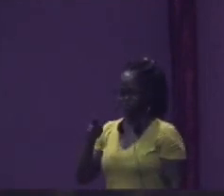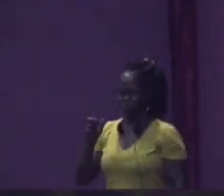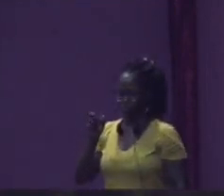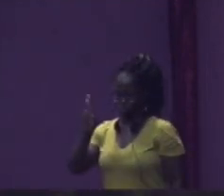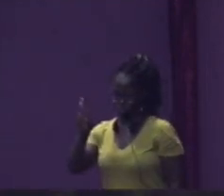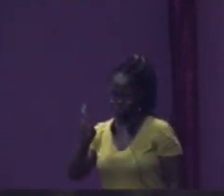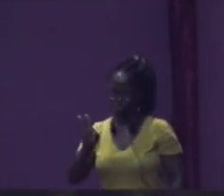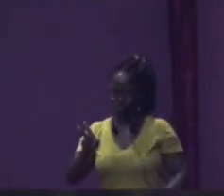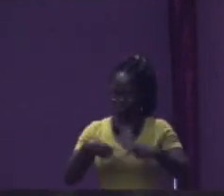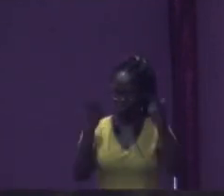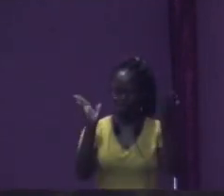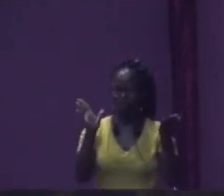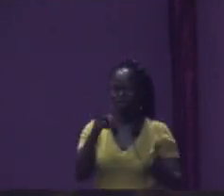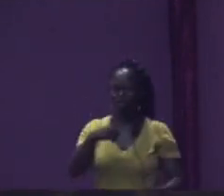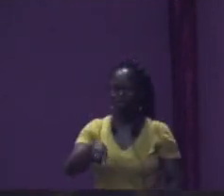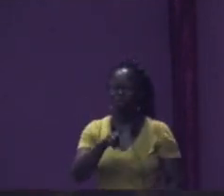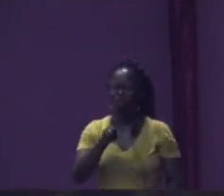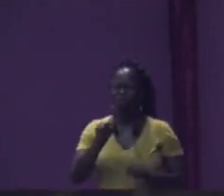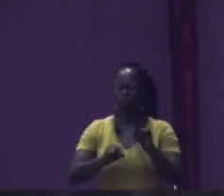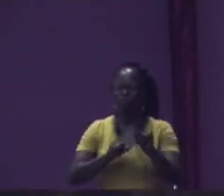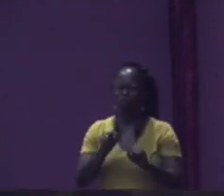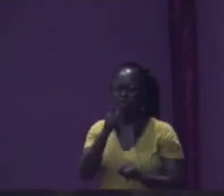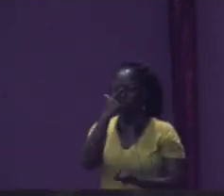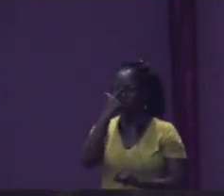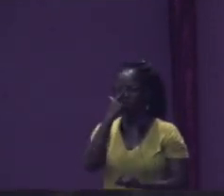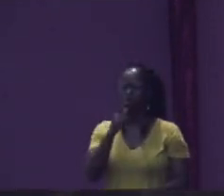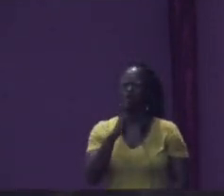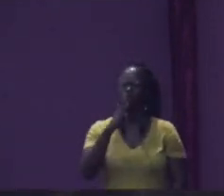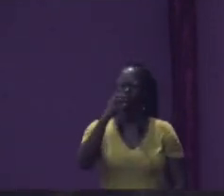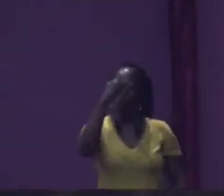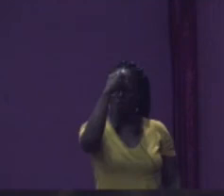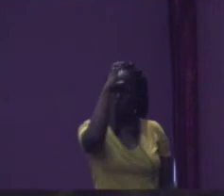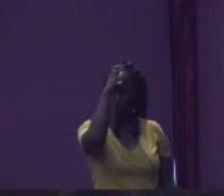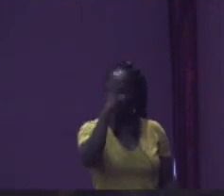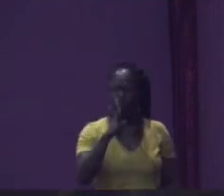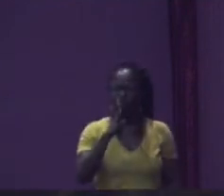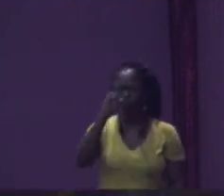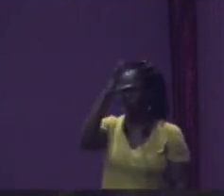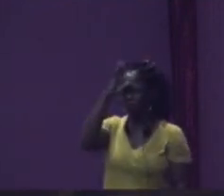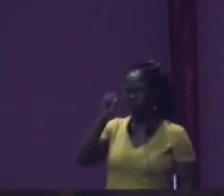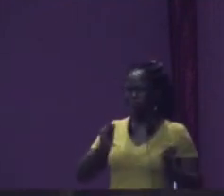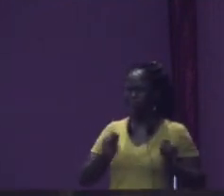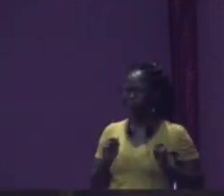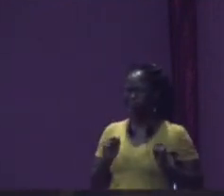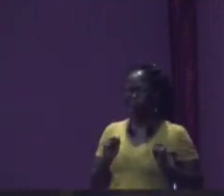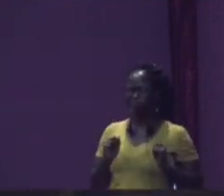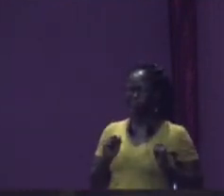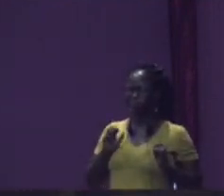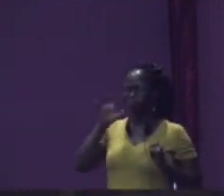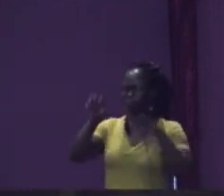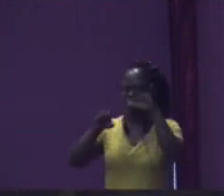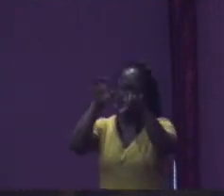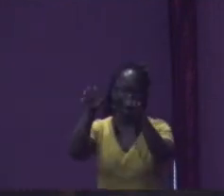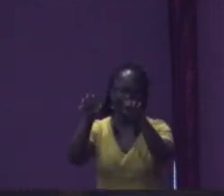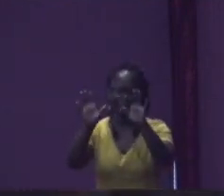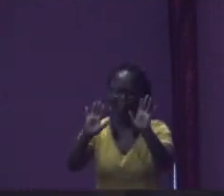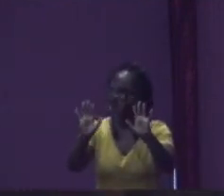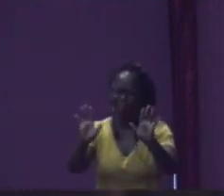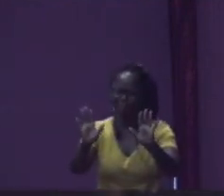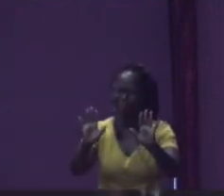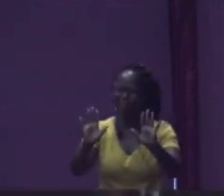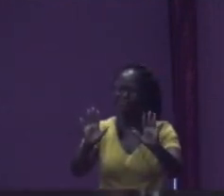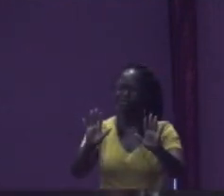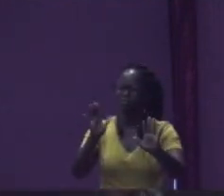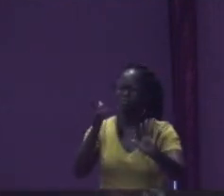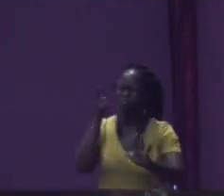dessa acomodação mútua entre saberes para produzir até um novo saber, né? E eu acho que é disso que a